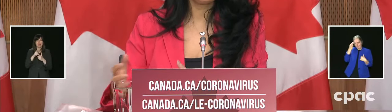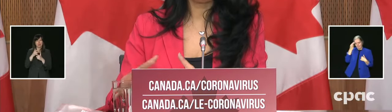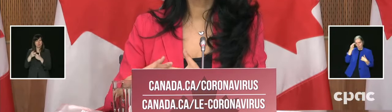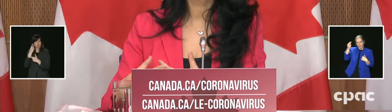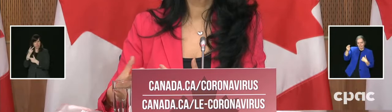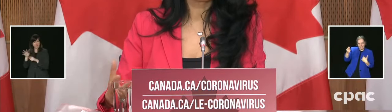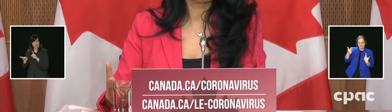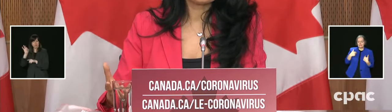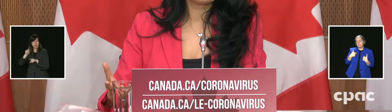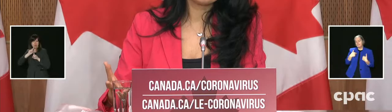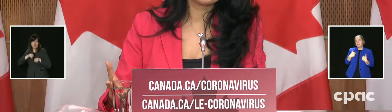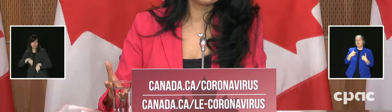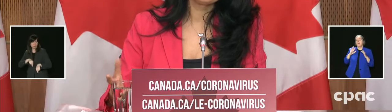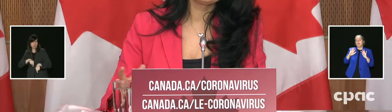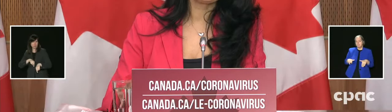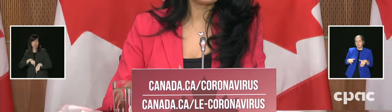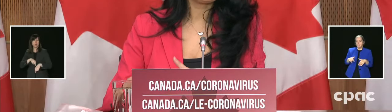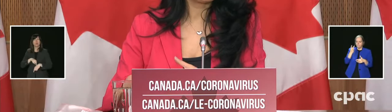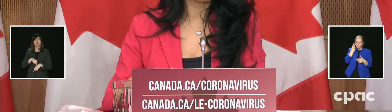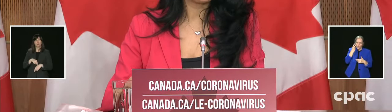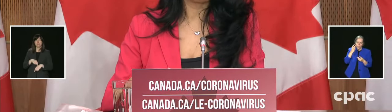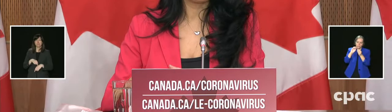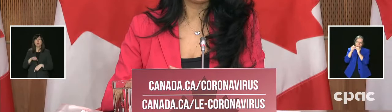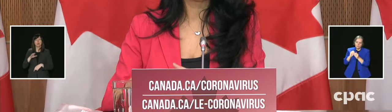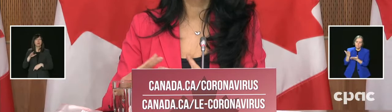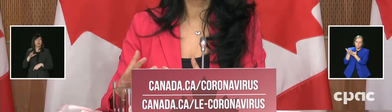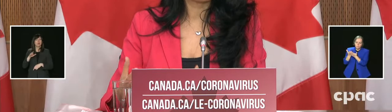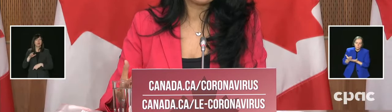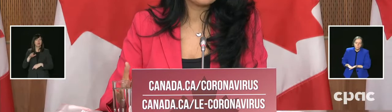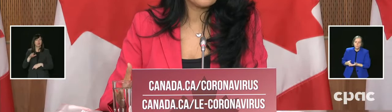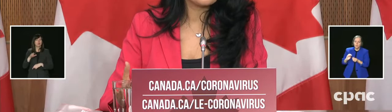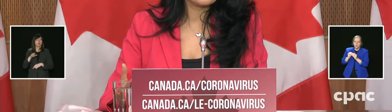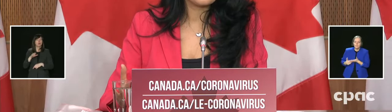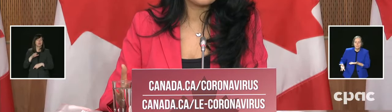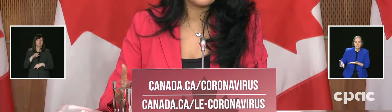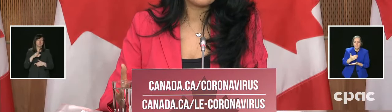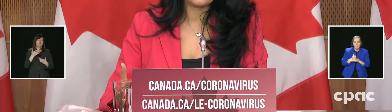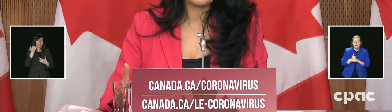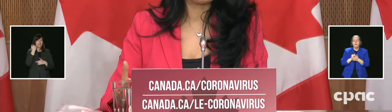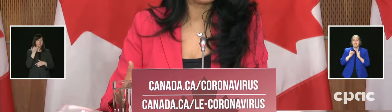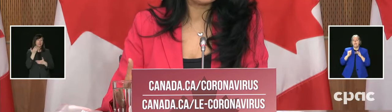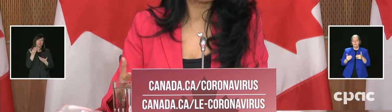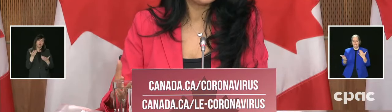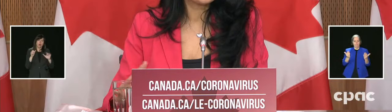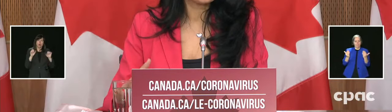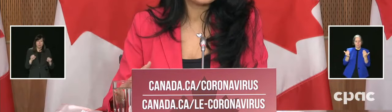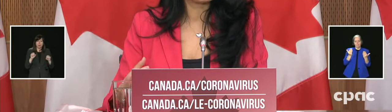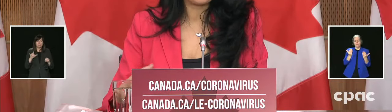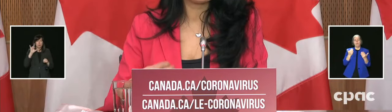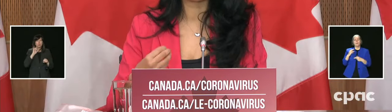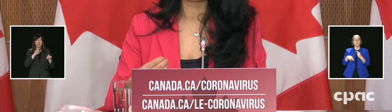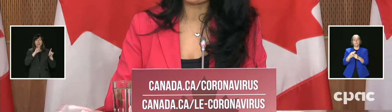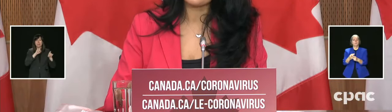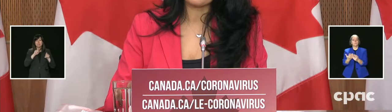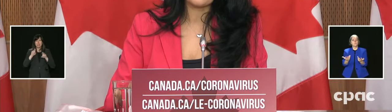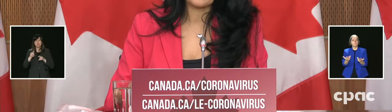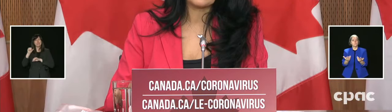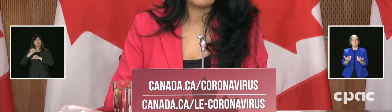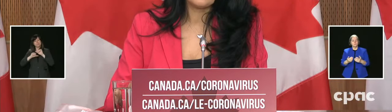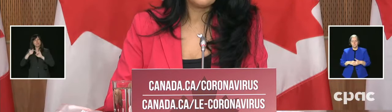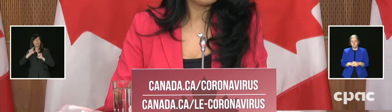So in the pure sense of the word, I think it could be characterized as an experimentation or as an experiment from a